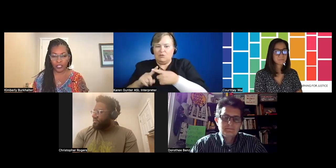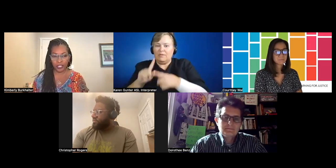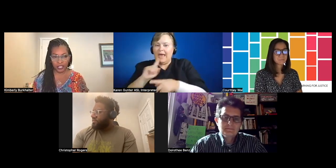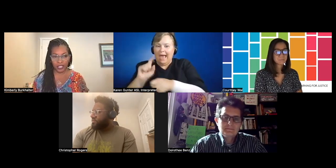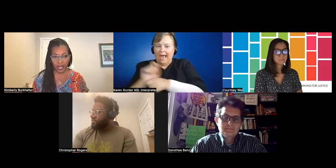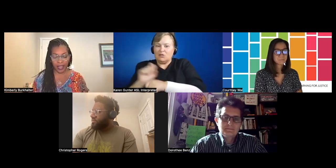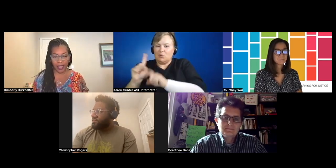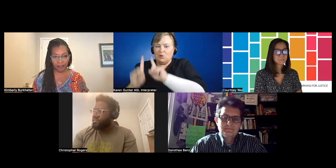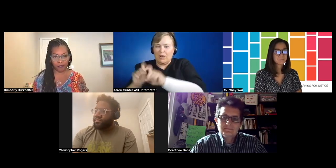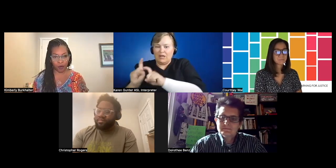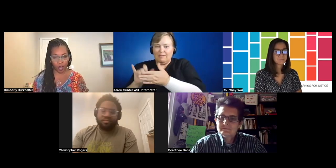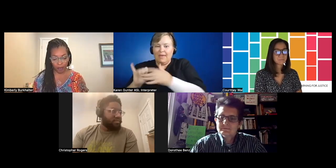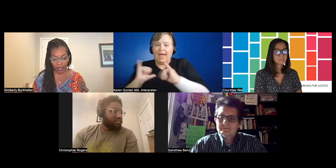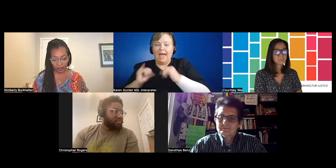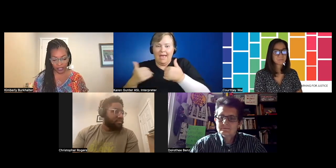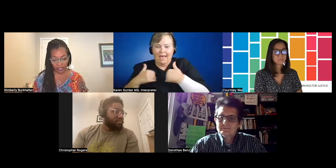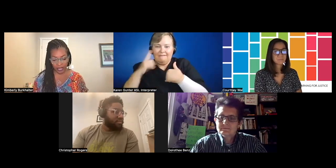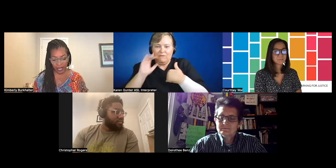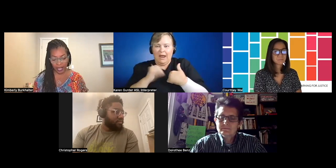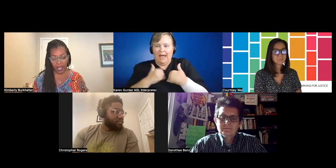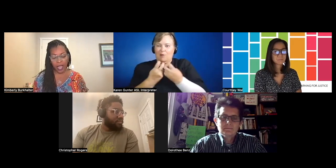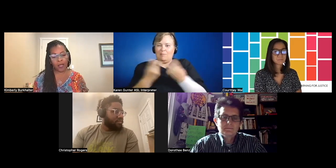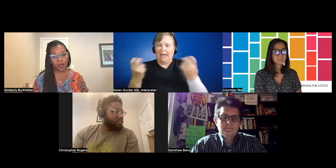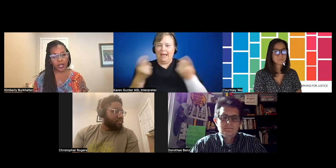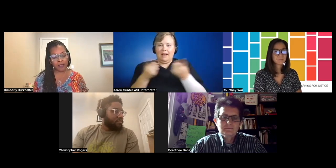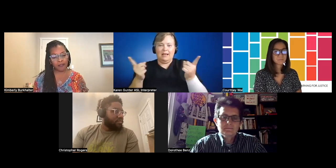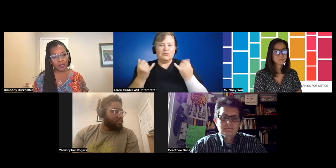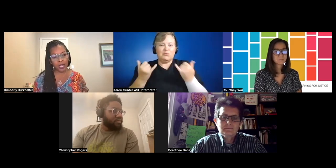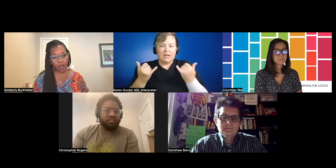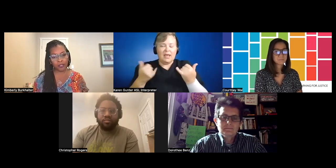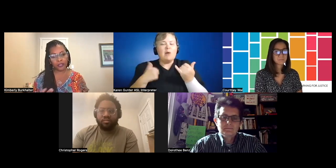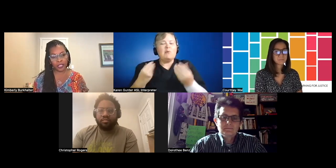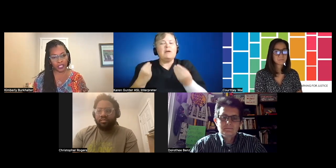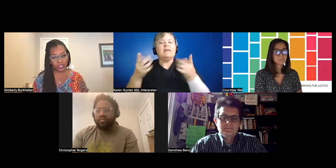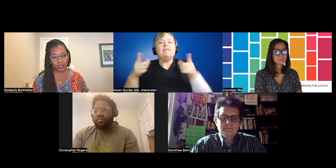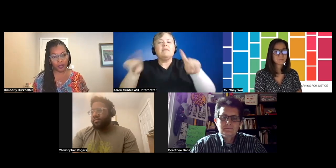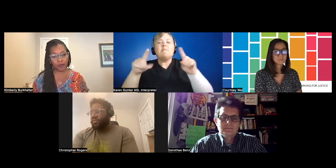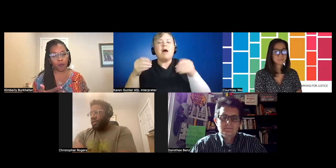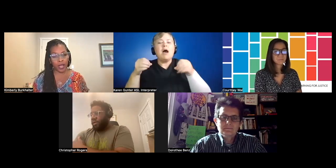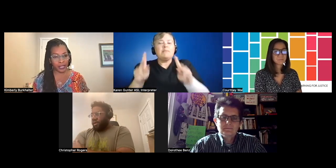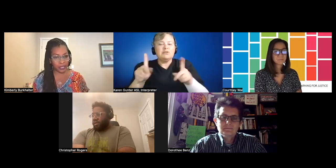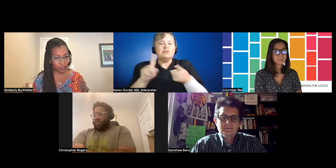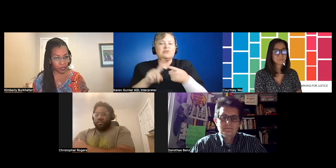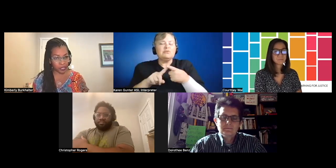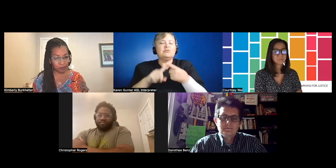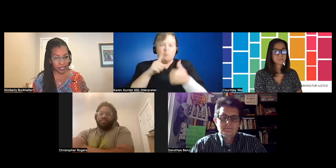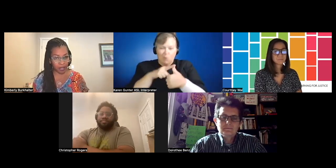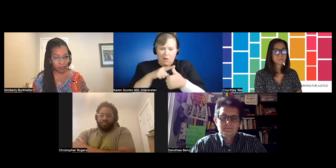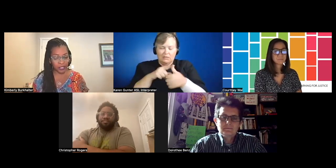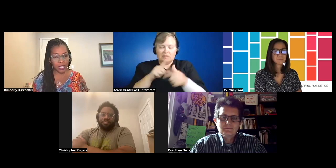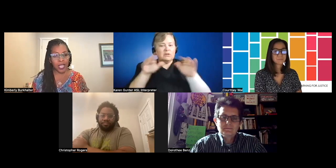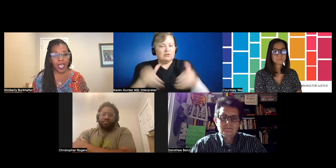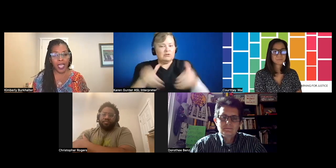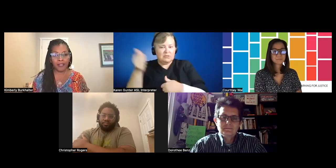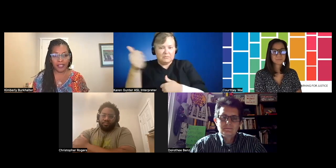actual questions that I have for our panelists today, I want to give them an opportunity to, one, introduce